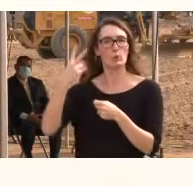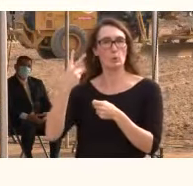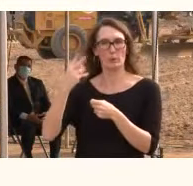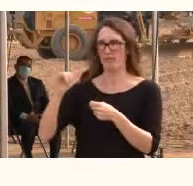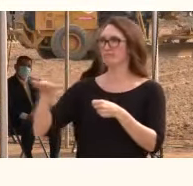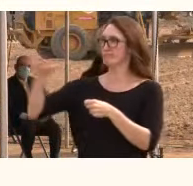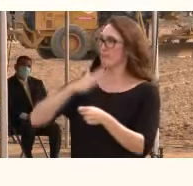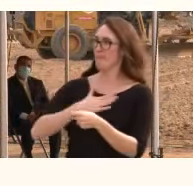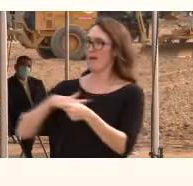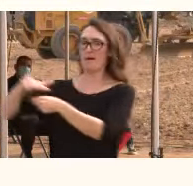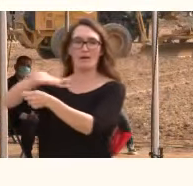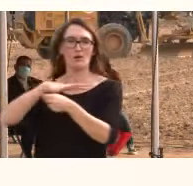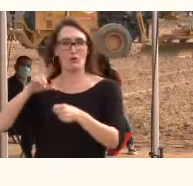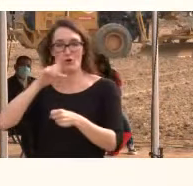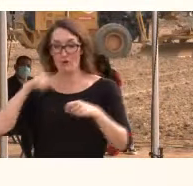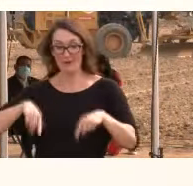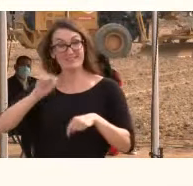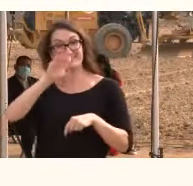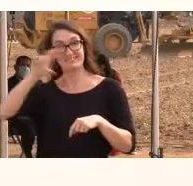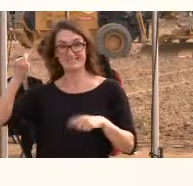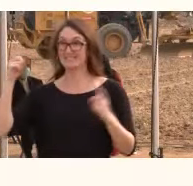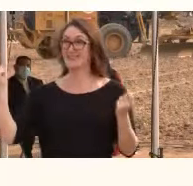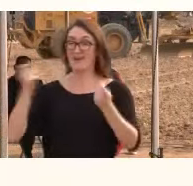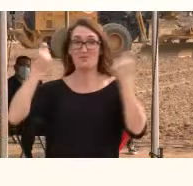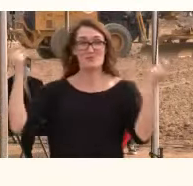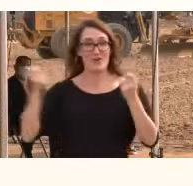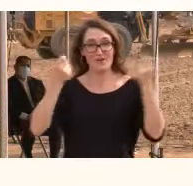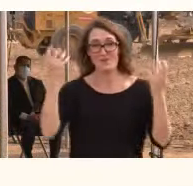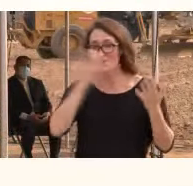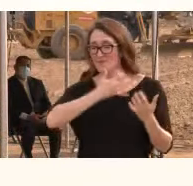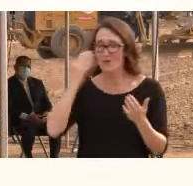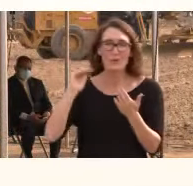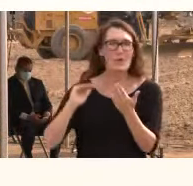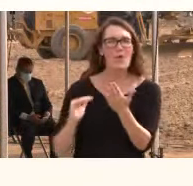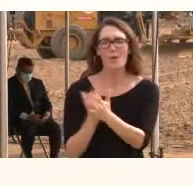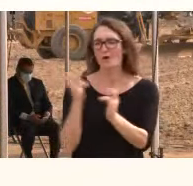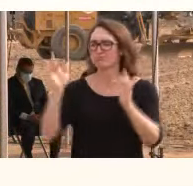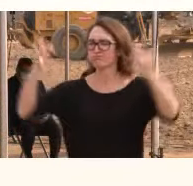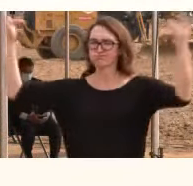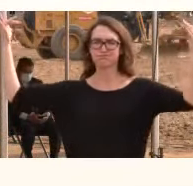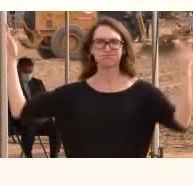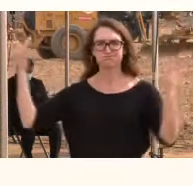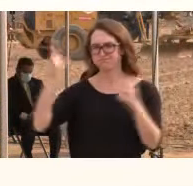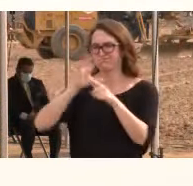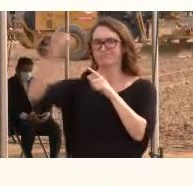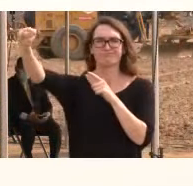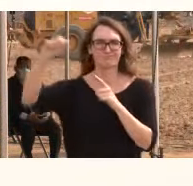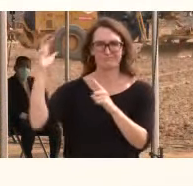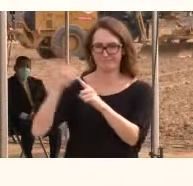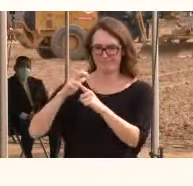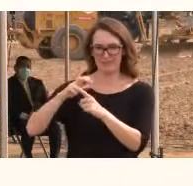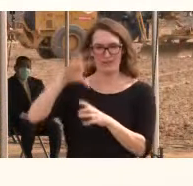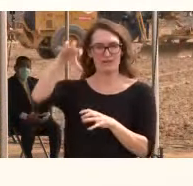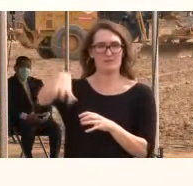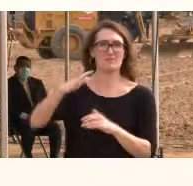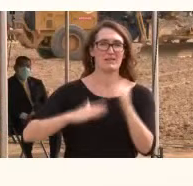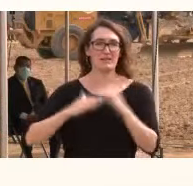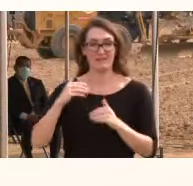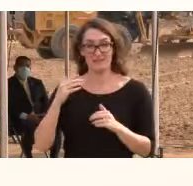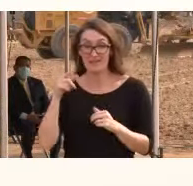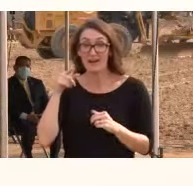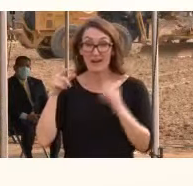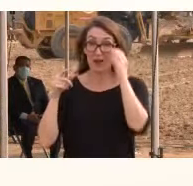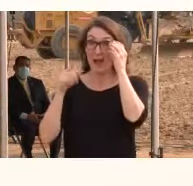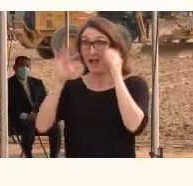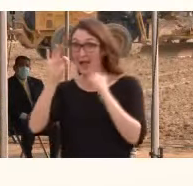Community College District celebrates the birth of this new state-of-the-art campus of Fresno City College, the oldest